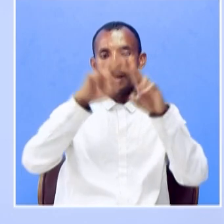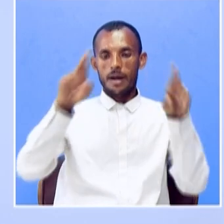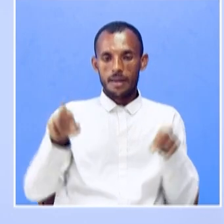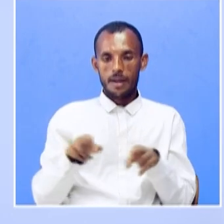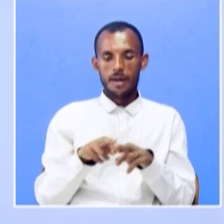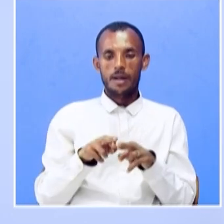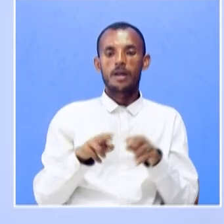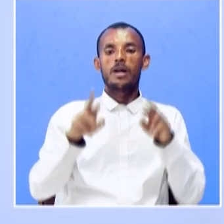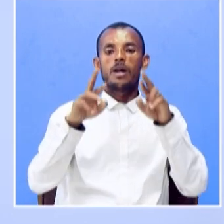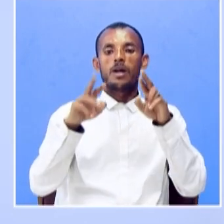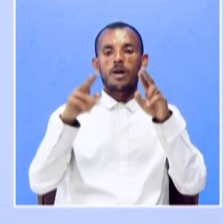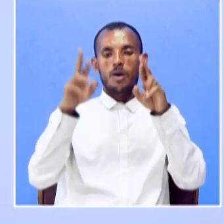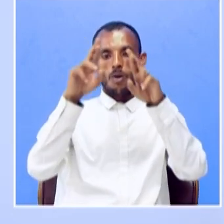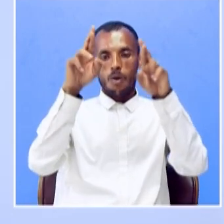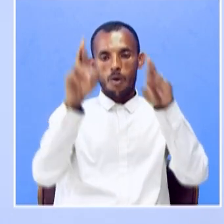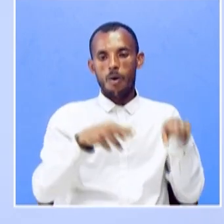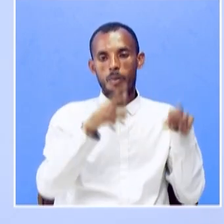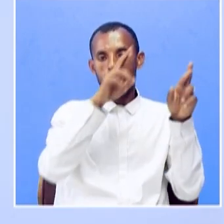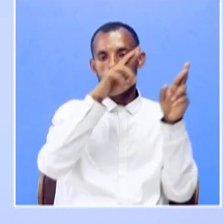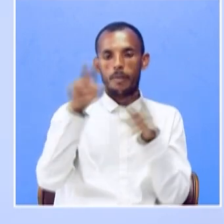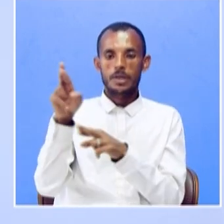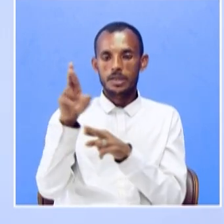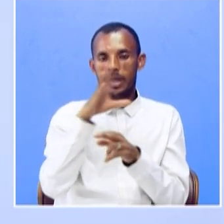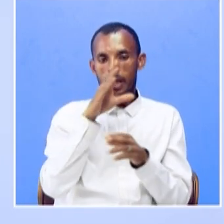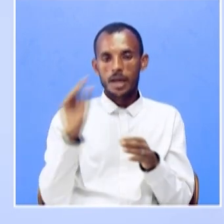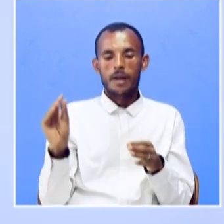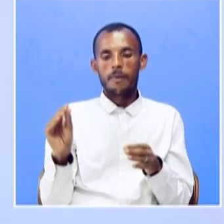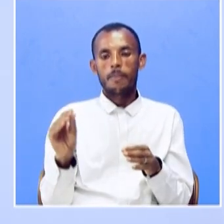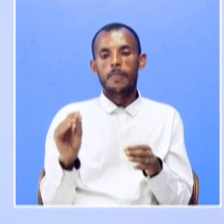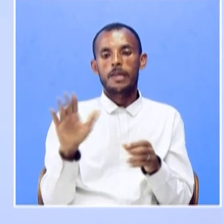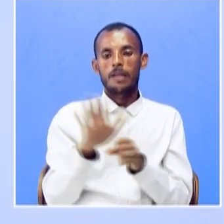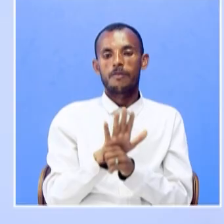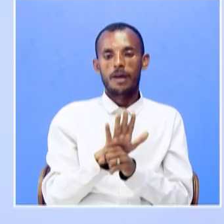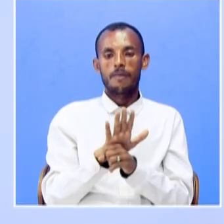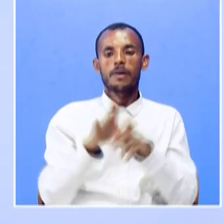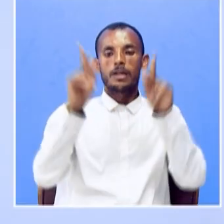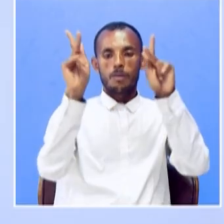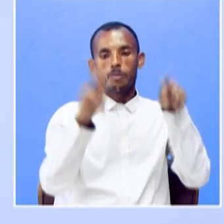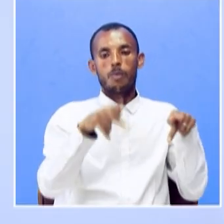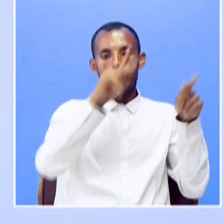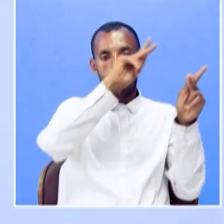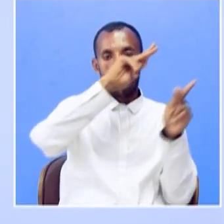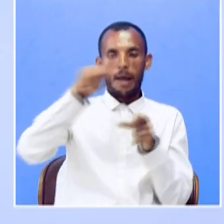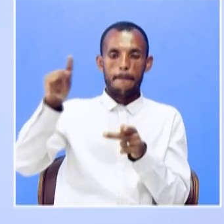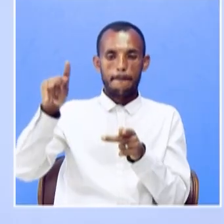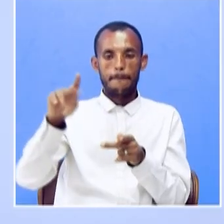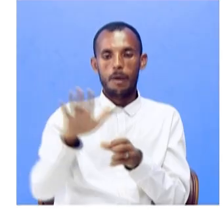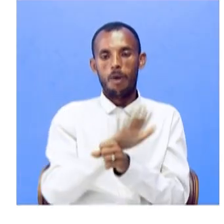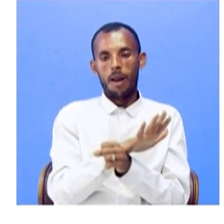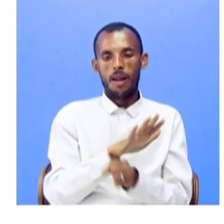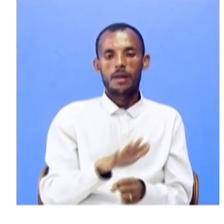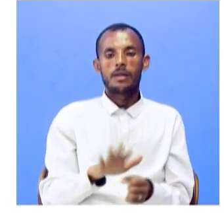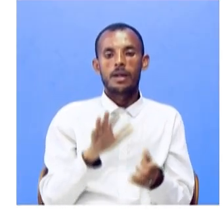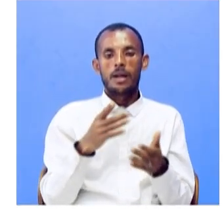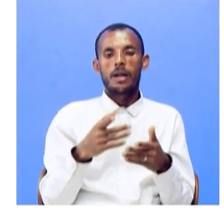rhombus. It also satisfies the properties of parallelogram. Therefore, here, let's try